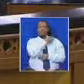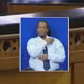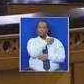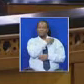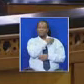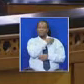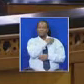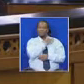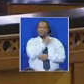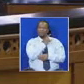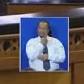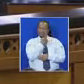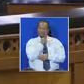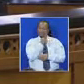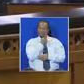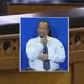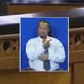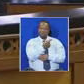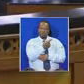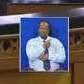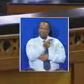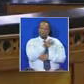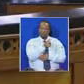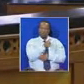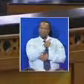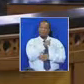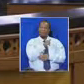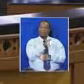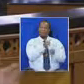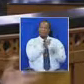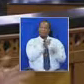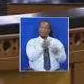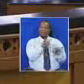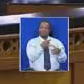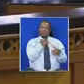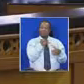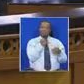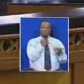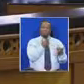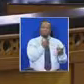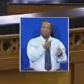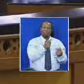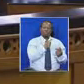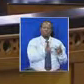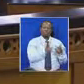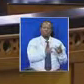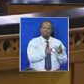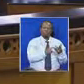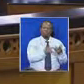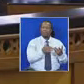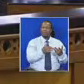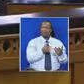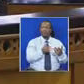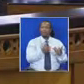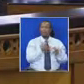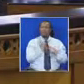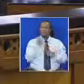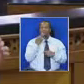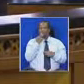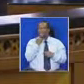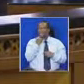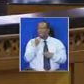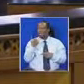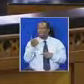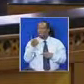his own members in his party what is the right thing to do. As for the Honorable Member's complaint, I never said it's only white people paying tax. I said